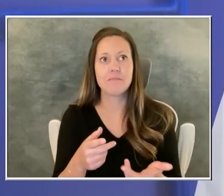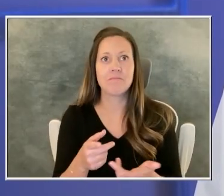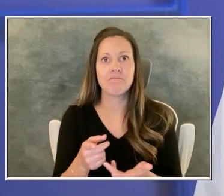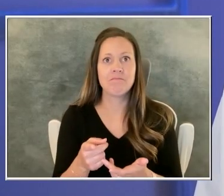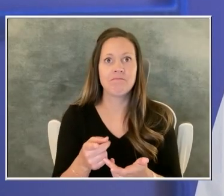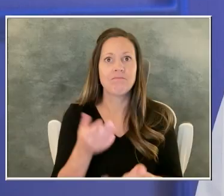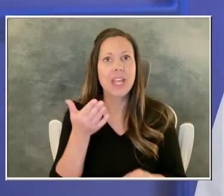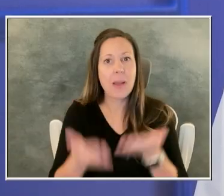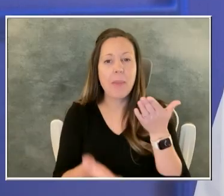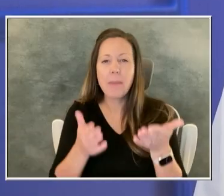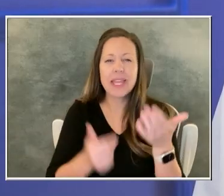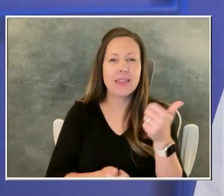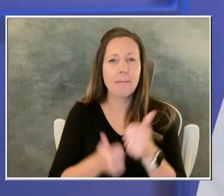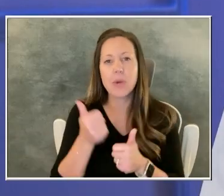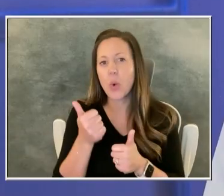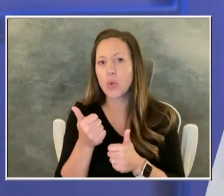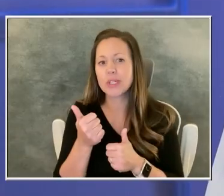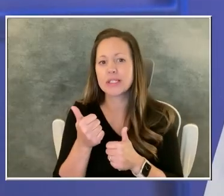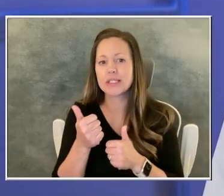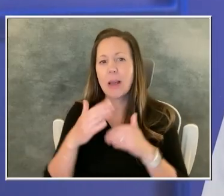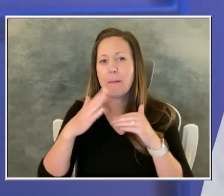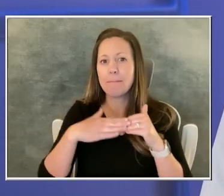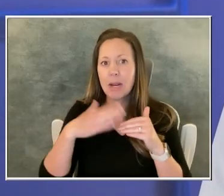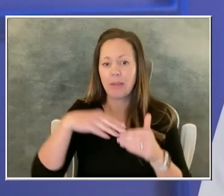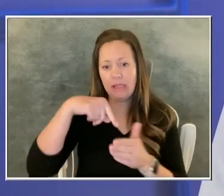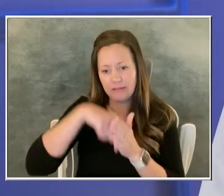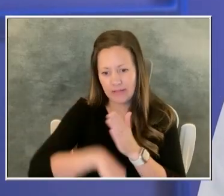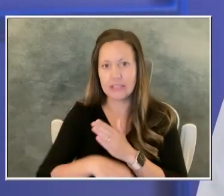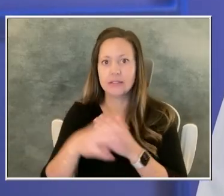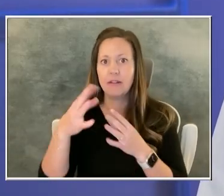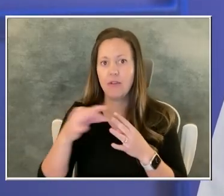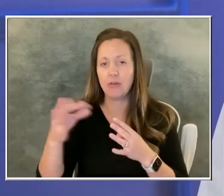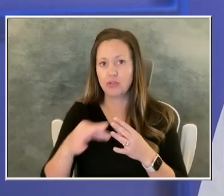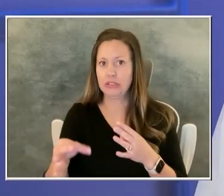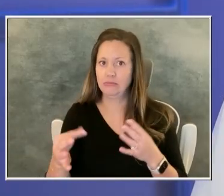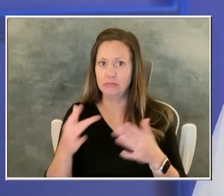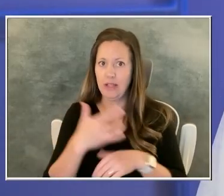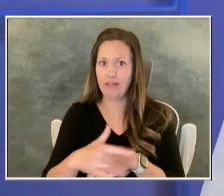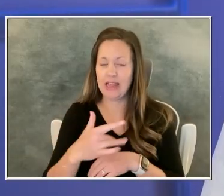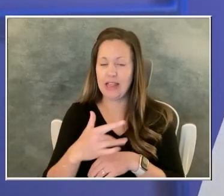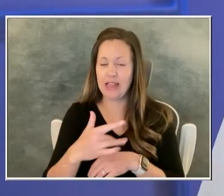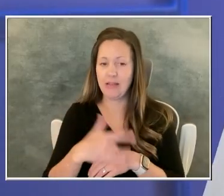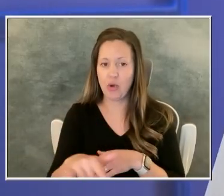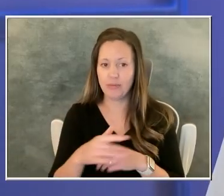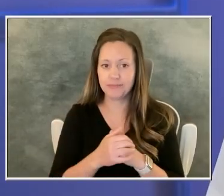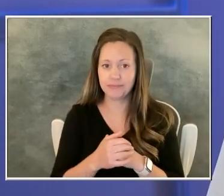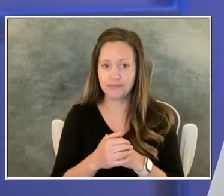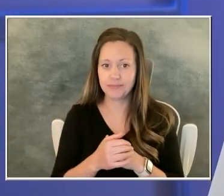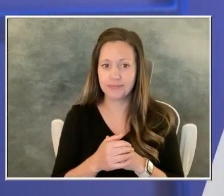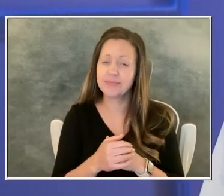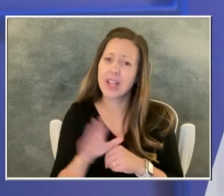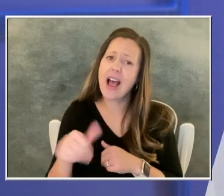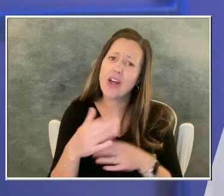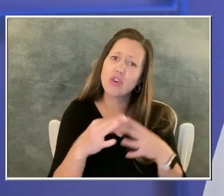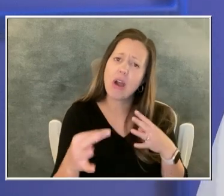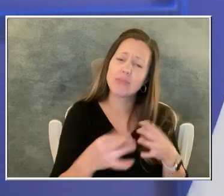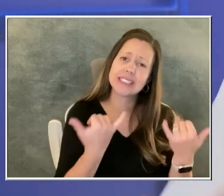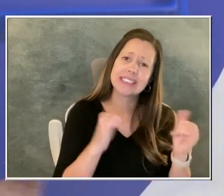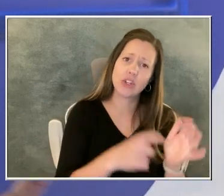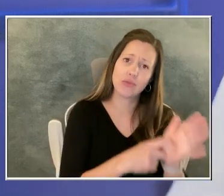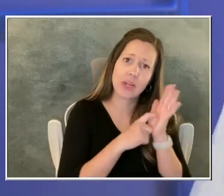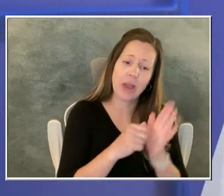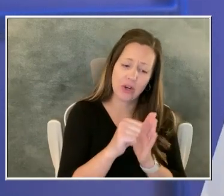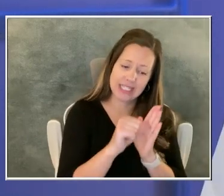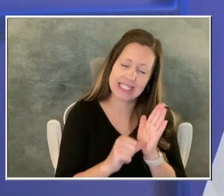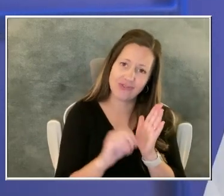the most minimally invasive option that we have so far, because the ones before it, which are also very good, did still require a small incision and a